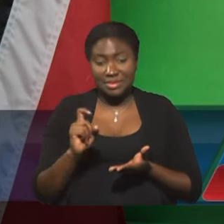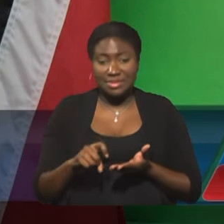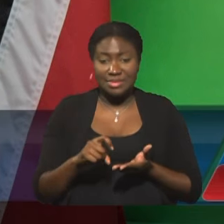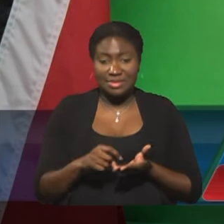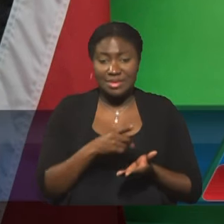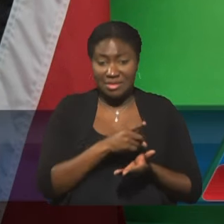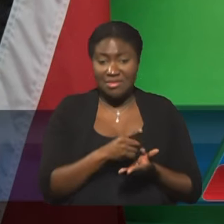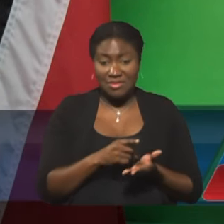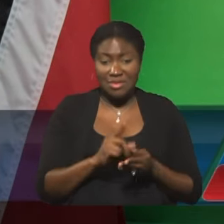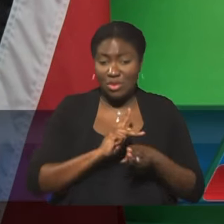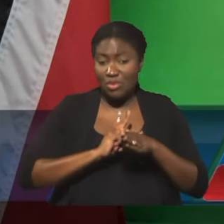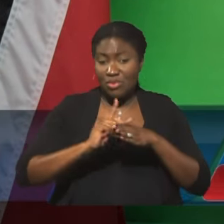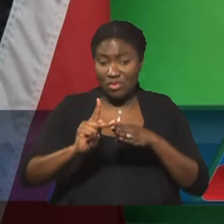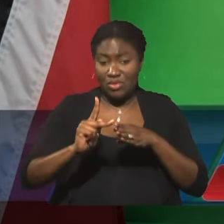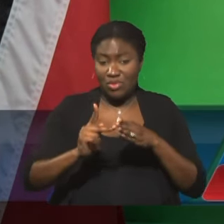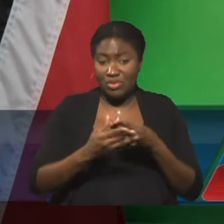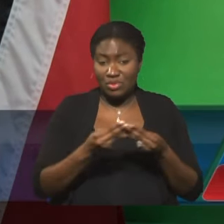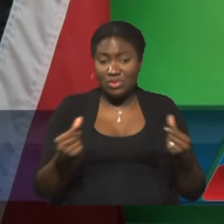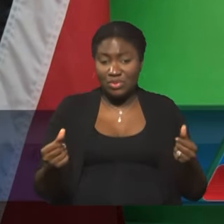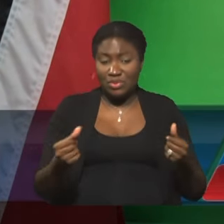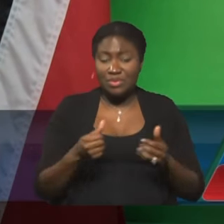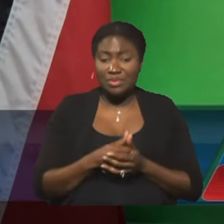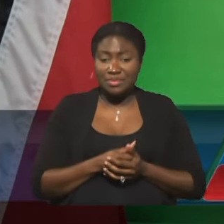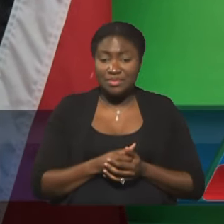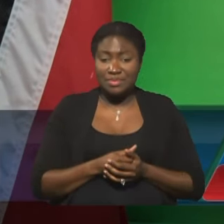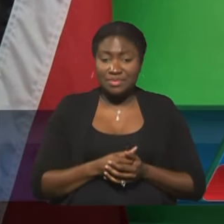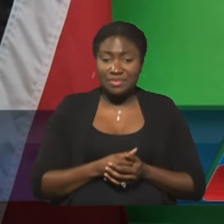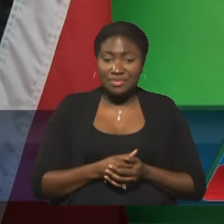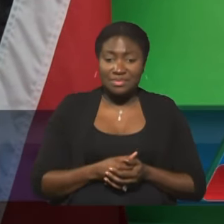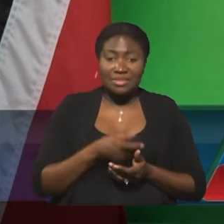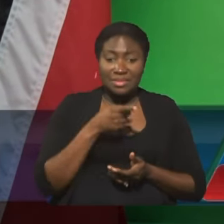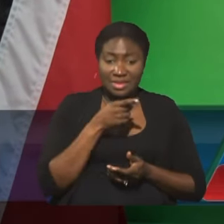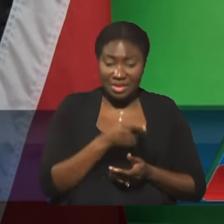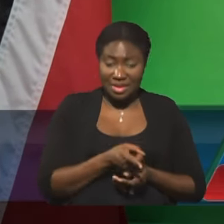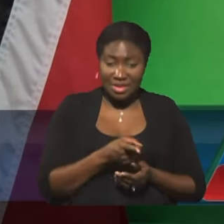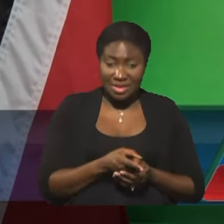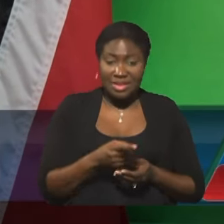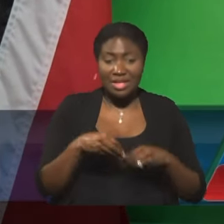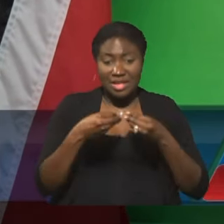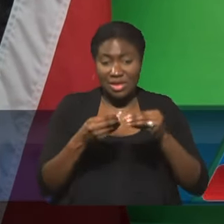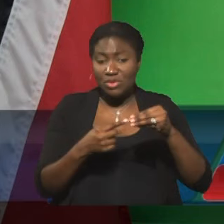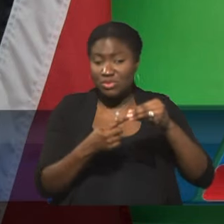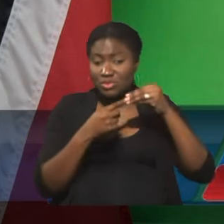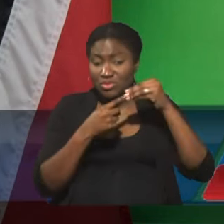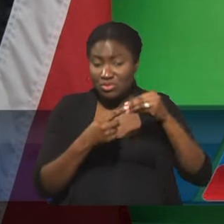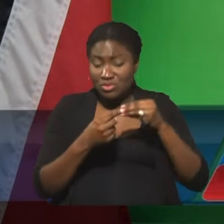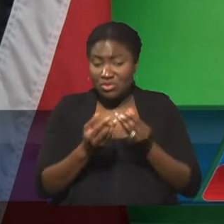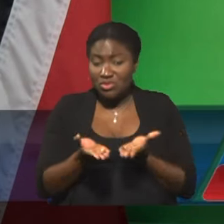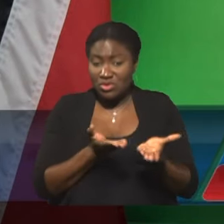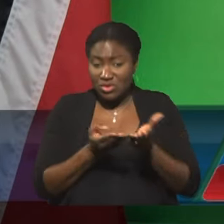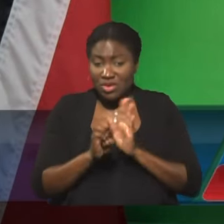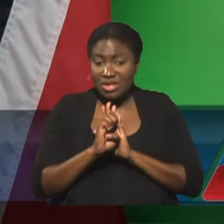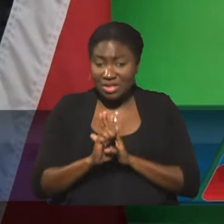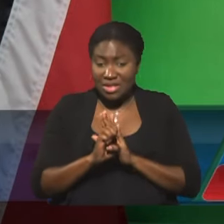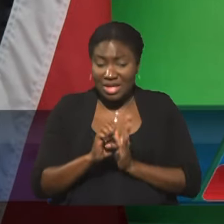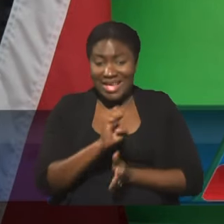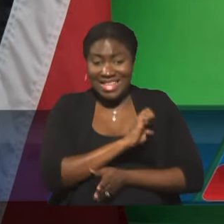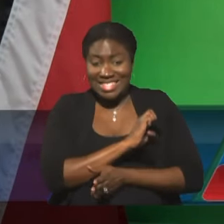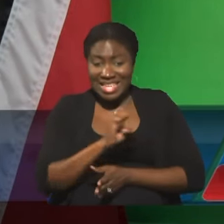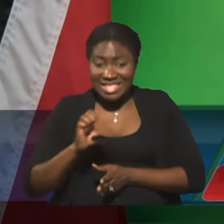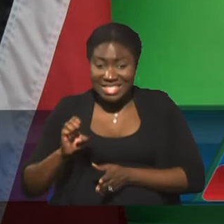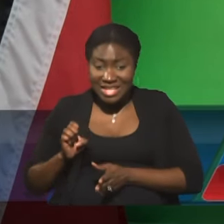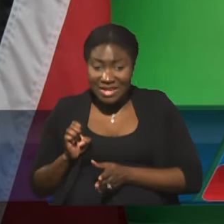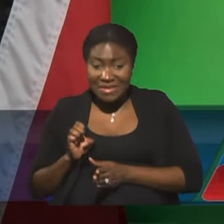expert solution. This offering meets a demand by providing specialized services such as executive